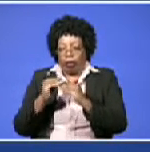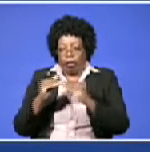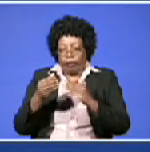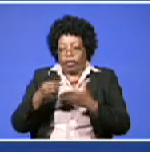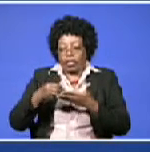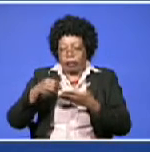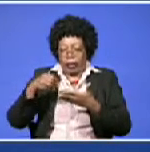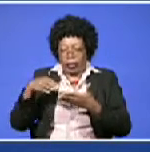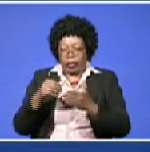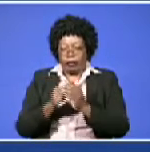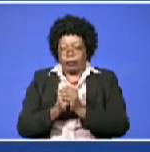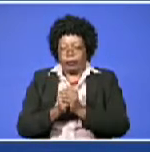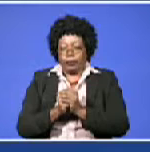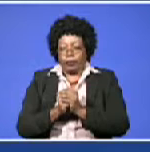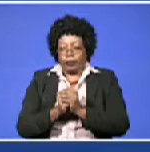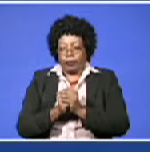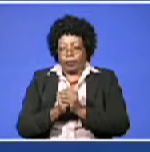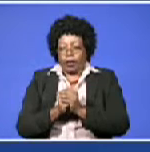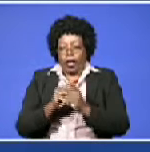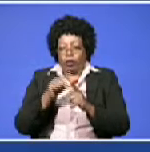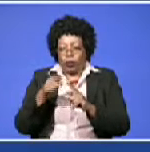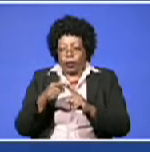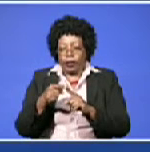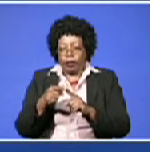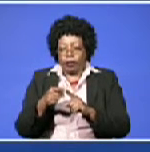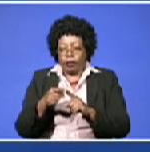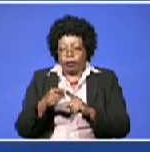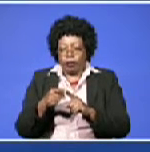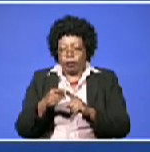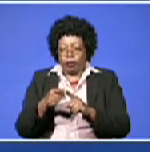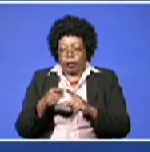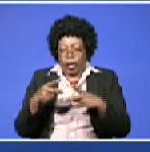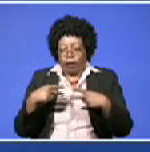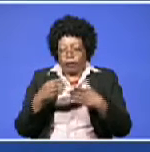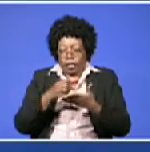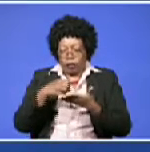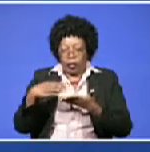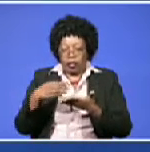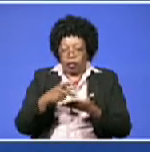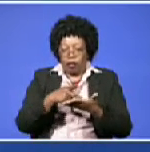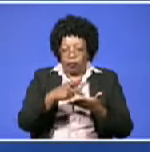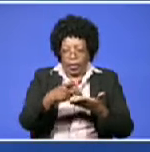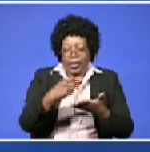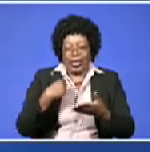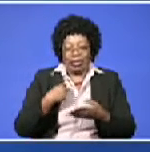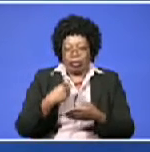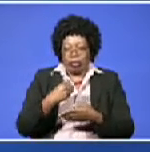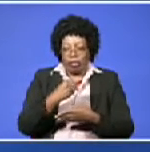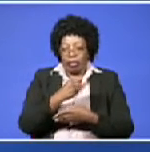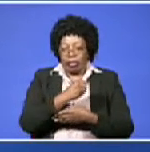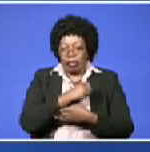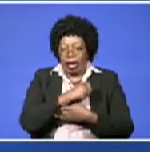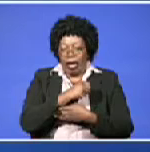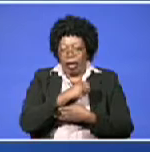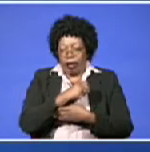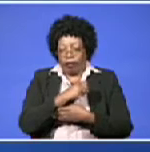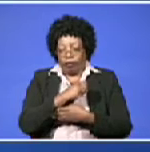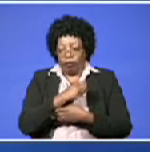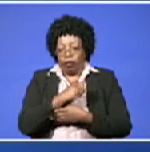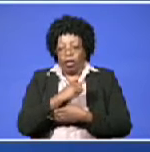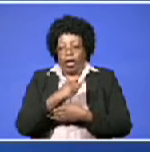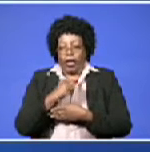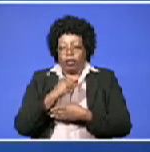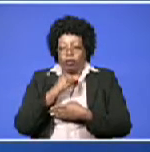expenses. And when they are unable to, the first line of expense is salaries and staff cuts. I want to